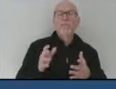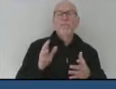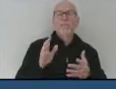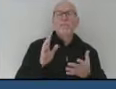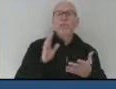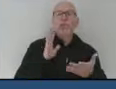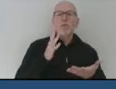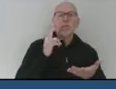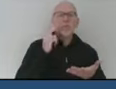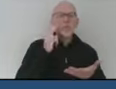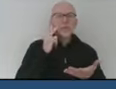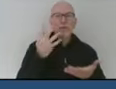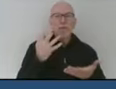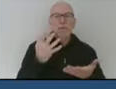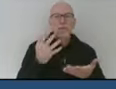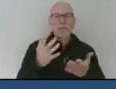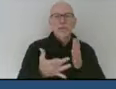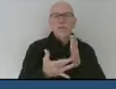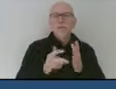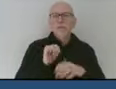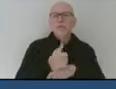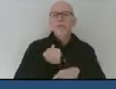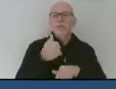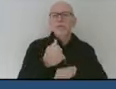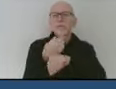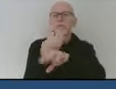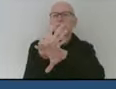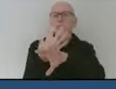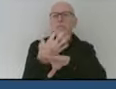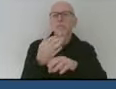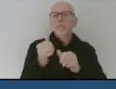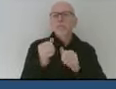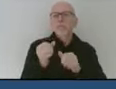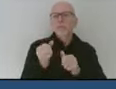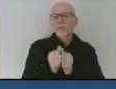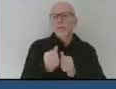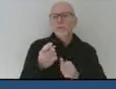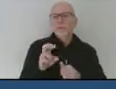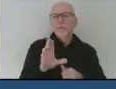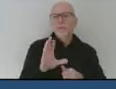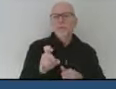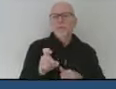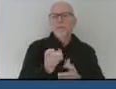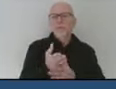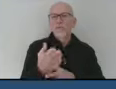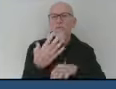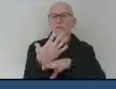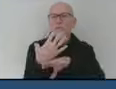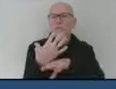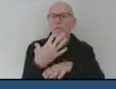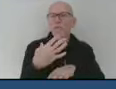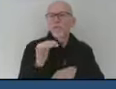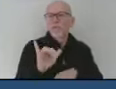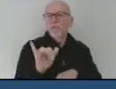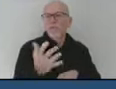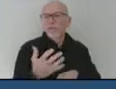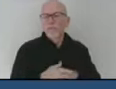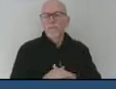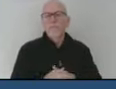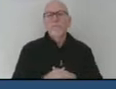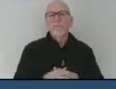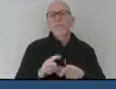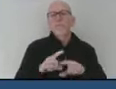we'll shoot to have the technology in place to where I can join you, Dr. Box, via video as well.